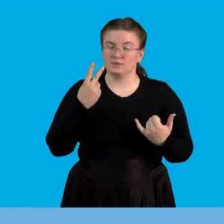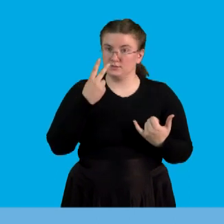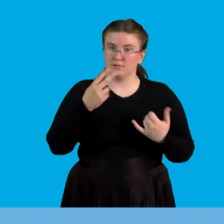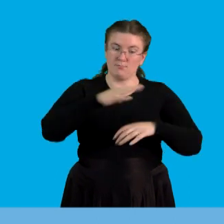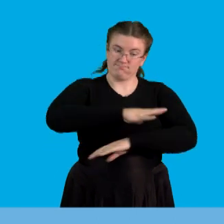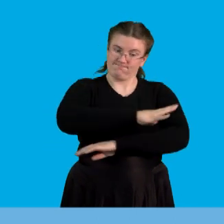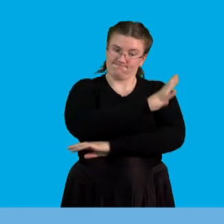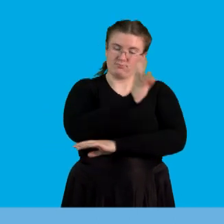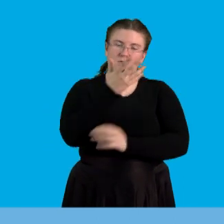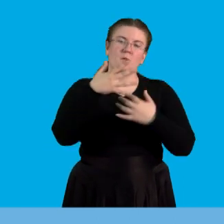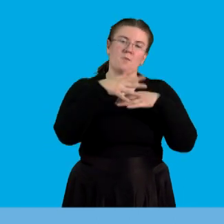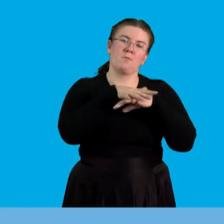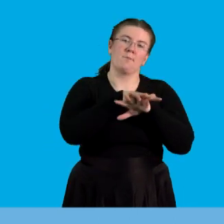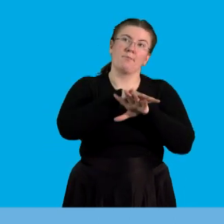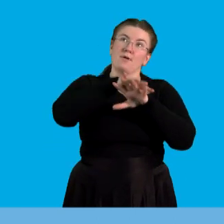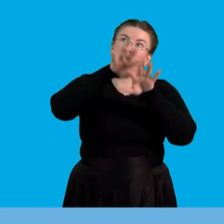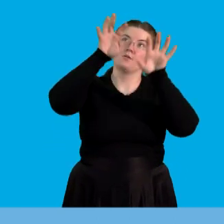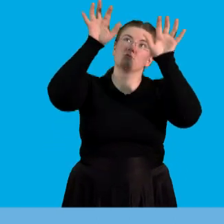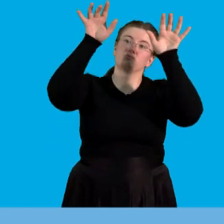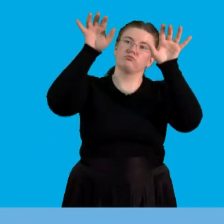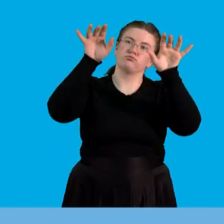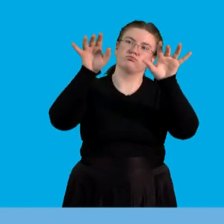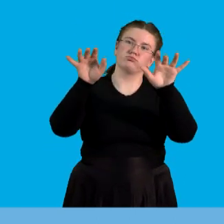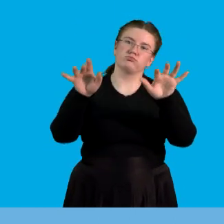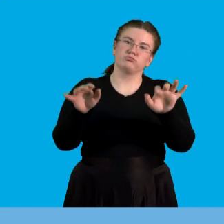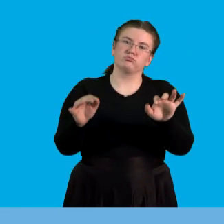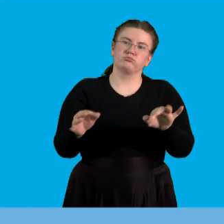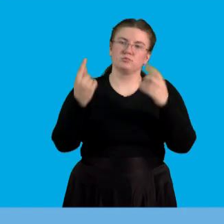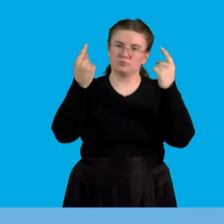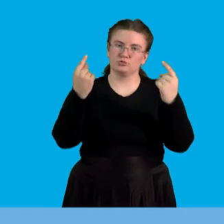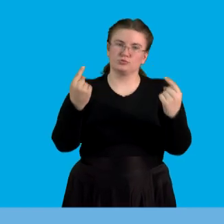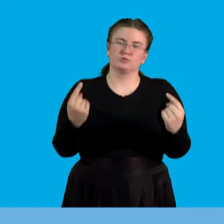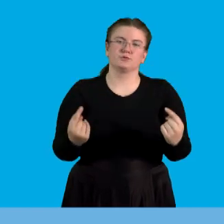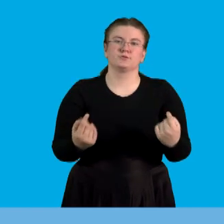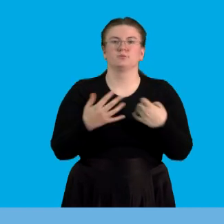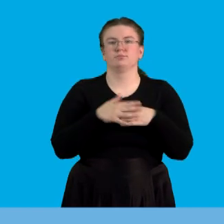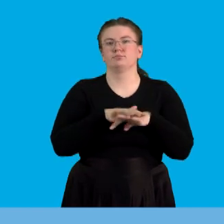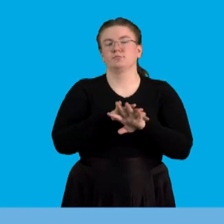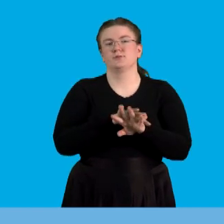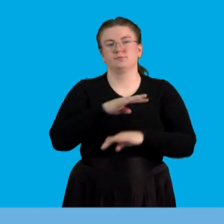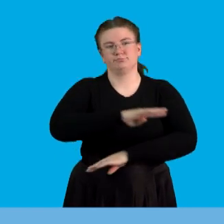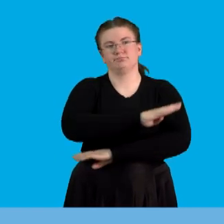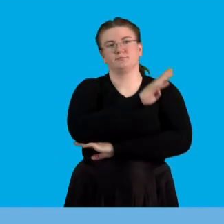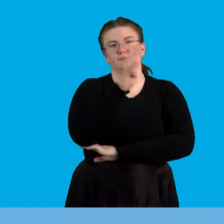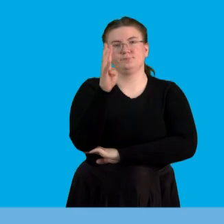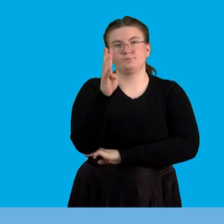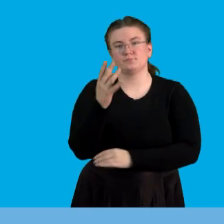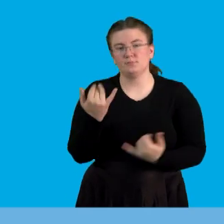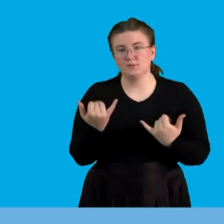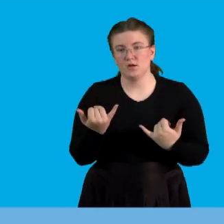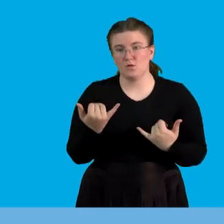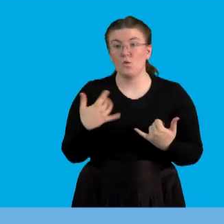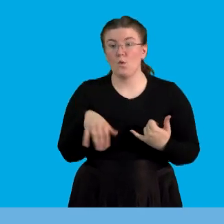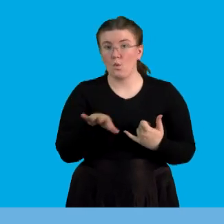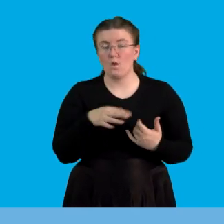combination of all these different colors making up the 7 different colors of the spectrum. So now,